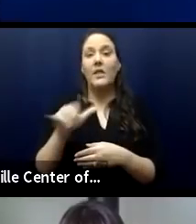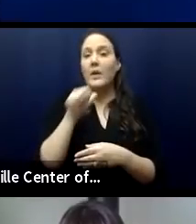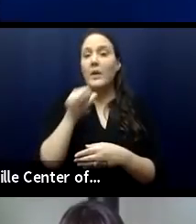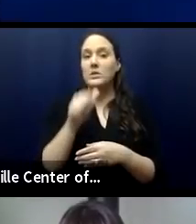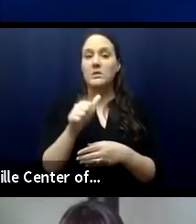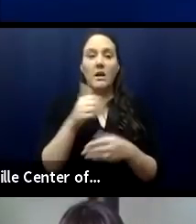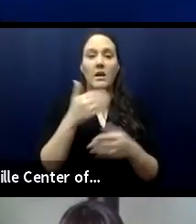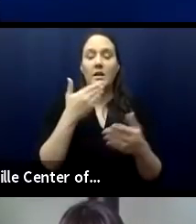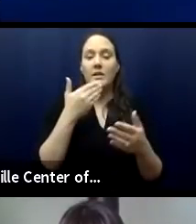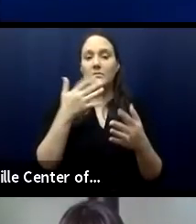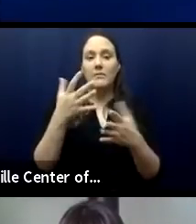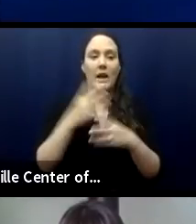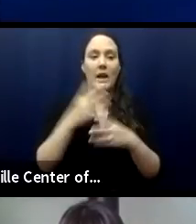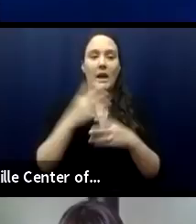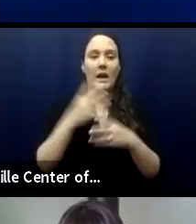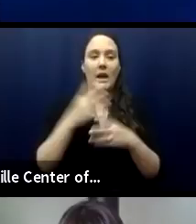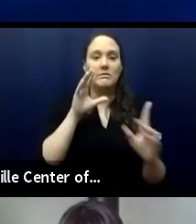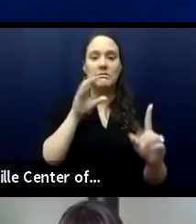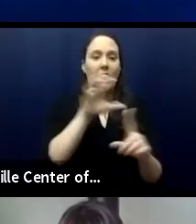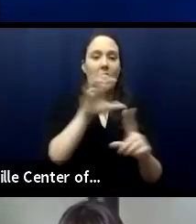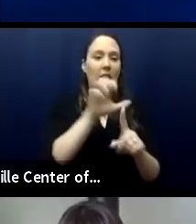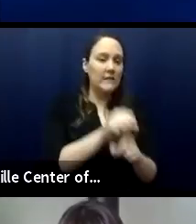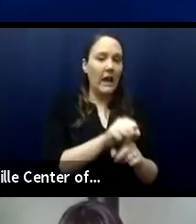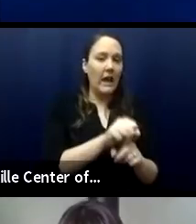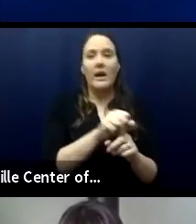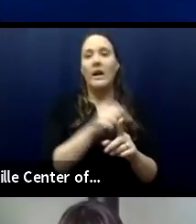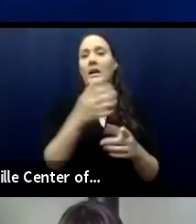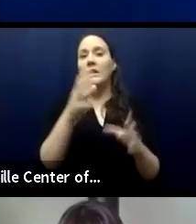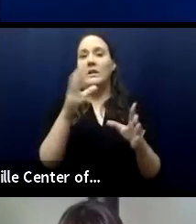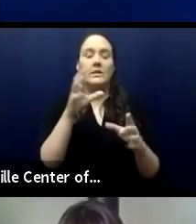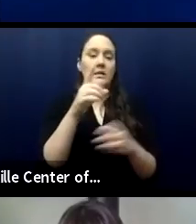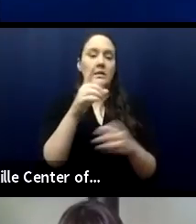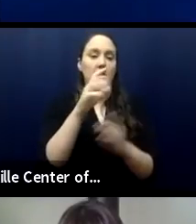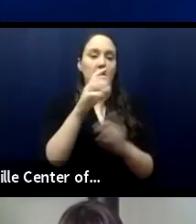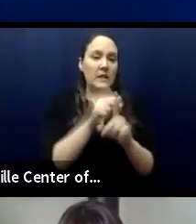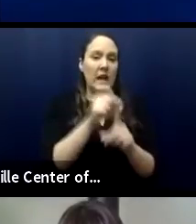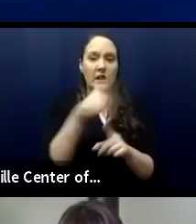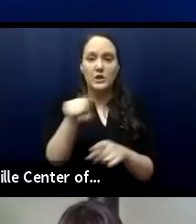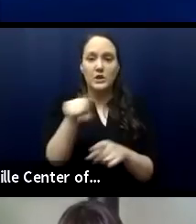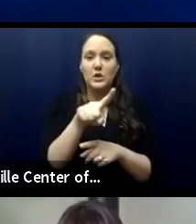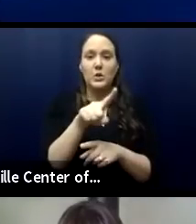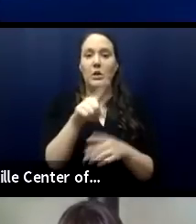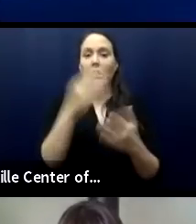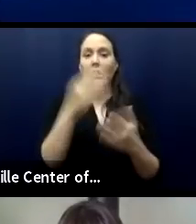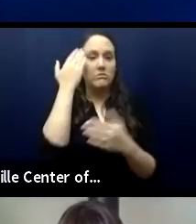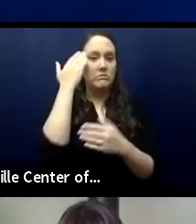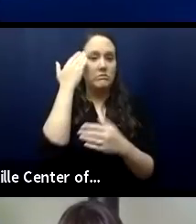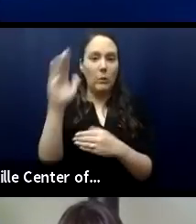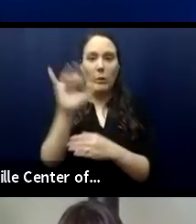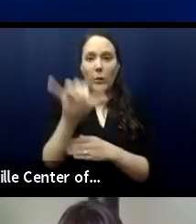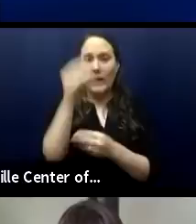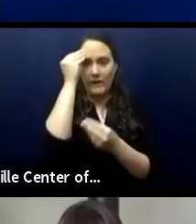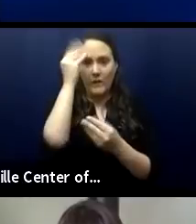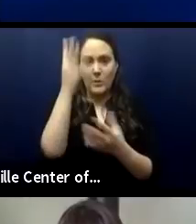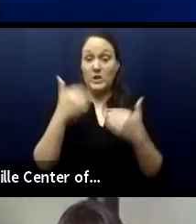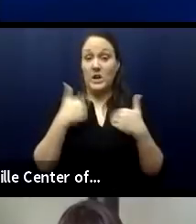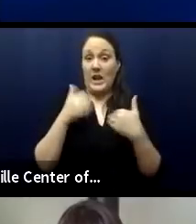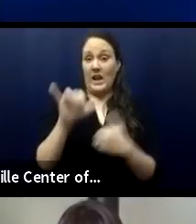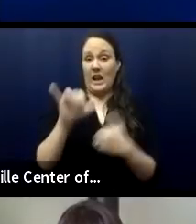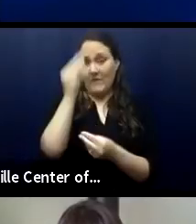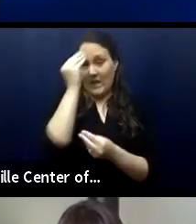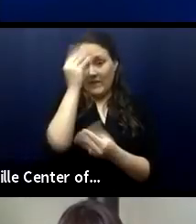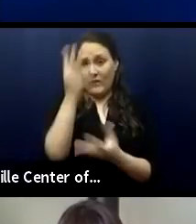board, catching the board unawares. You weren't able to have that information. I have this information right here.